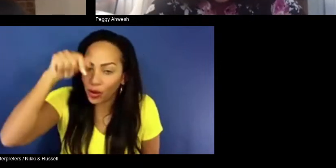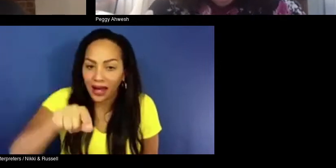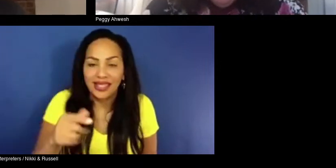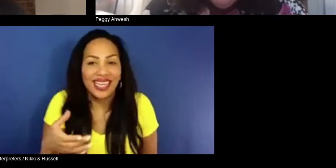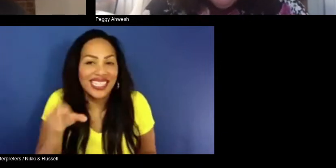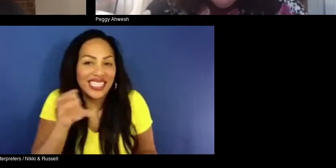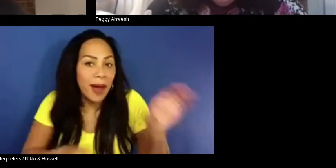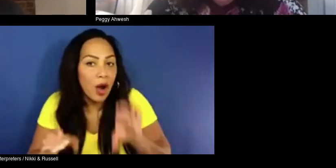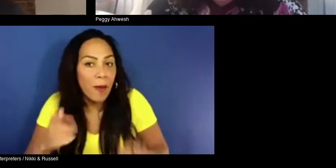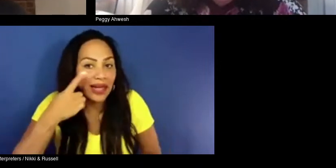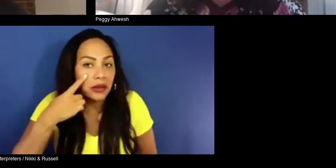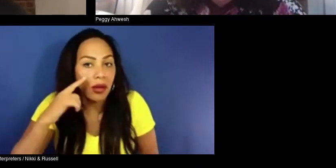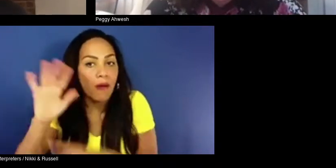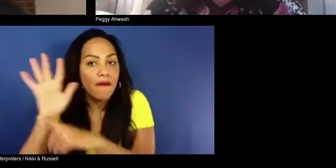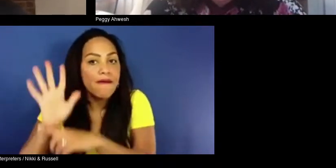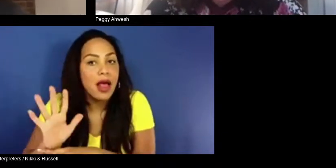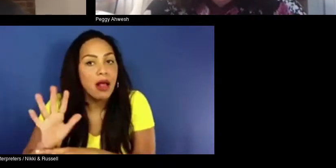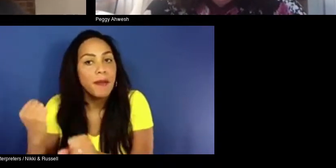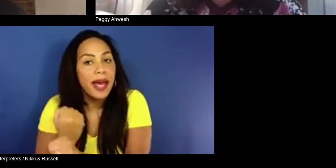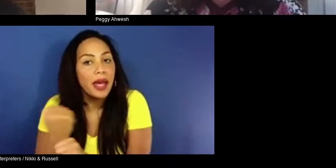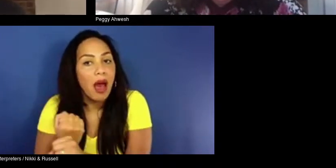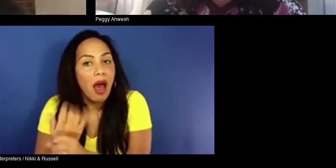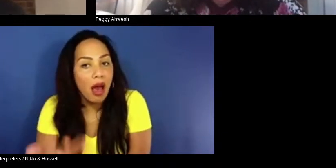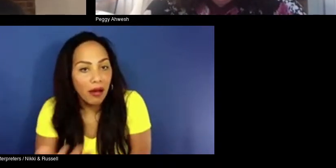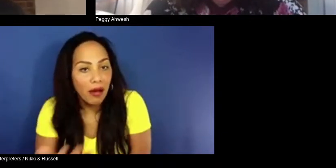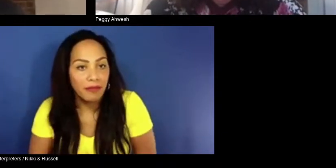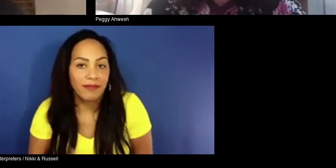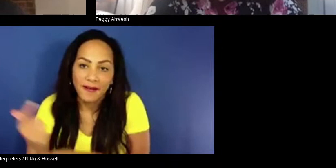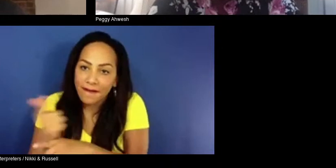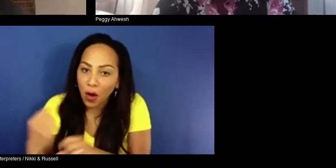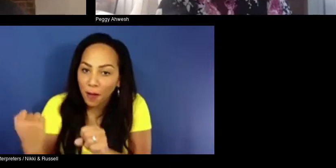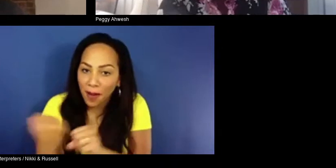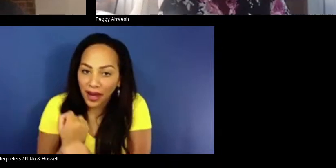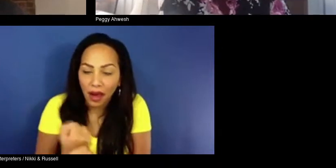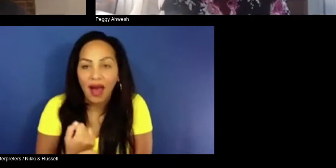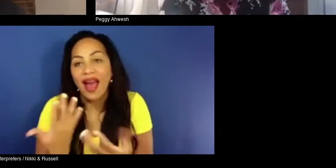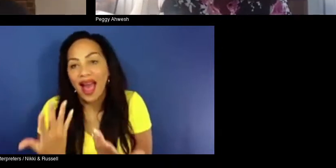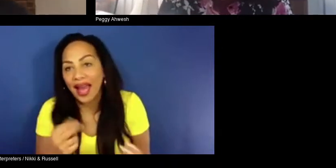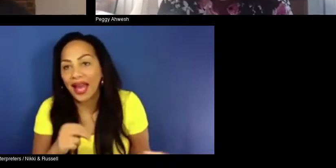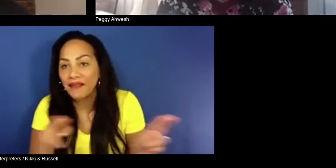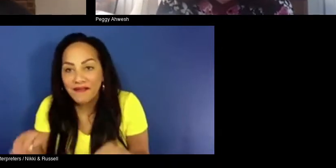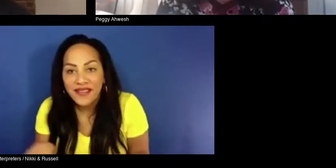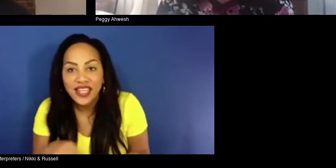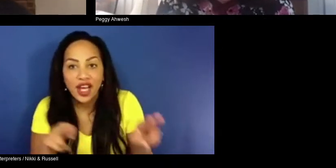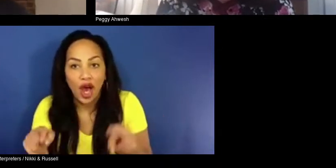now, when Rosa introduced you, it's experimental filmmaker and video artist.